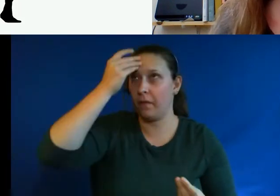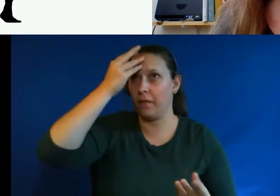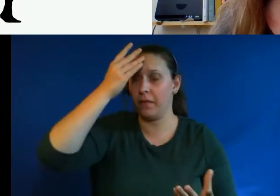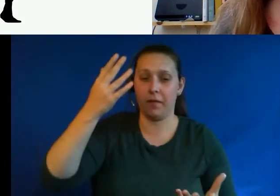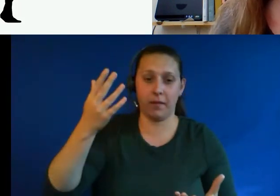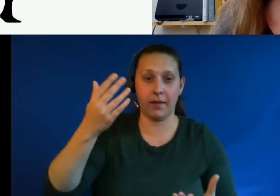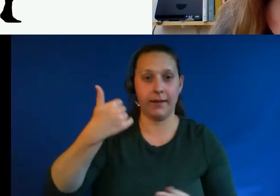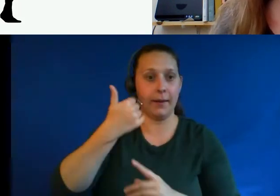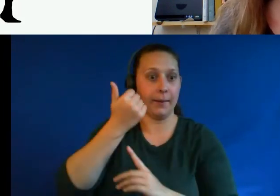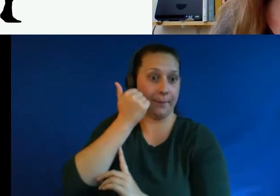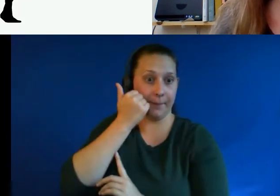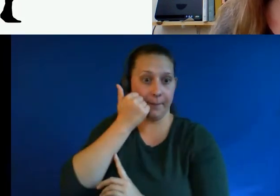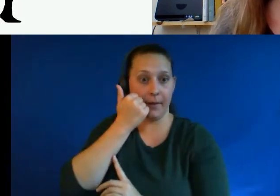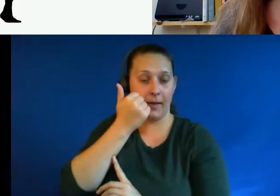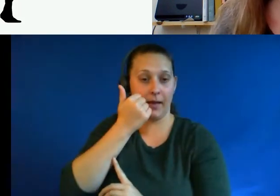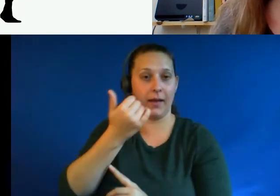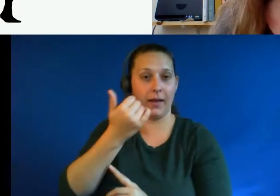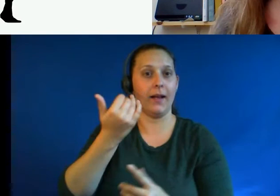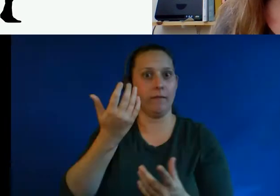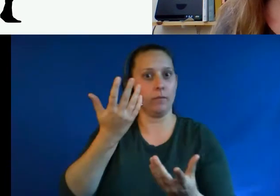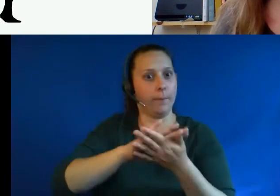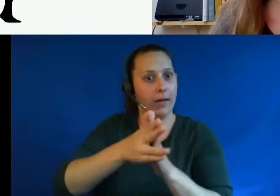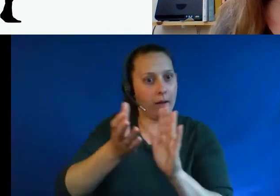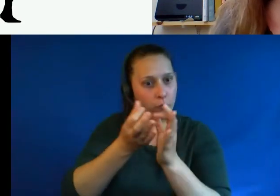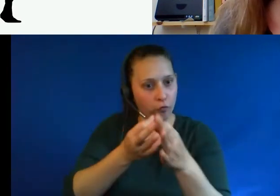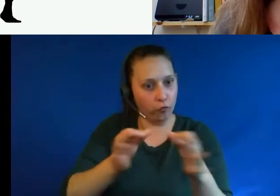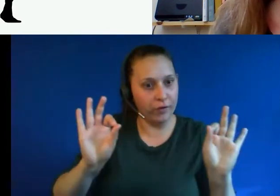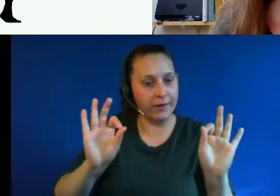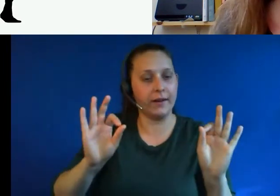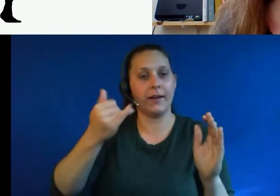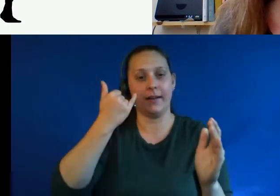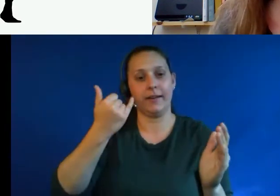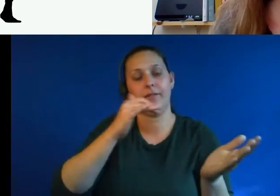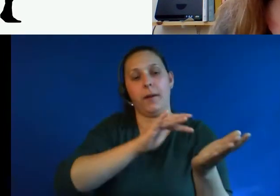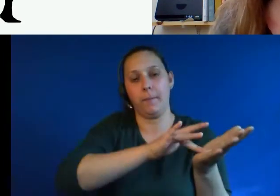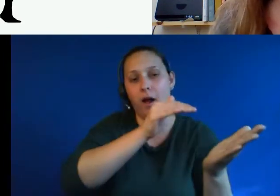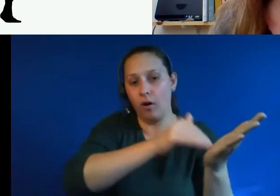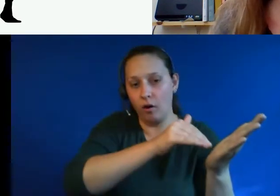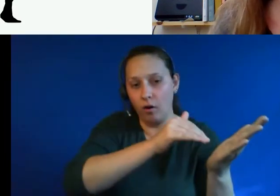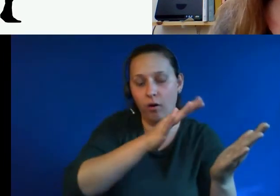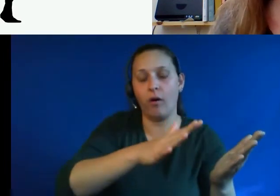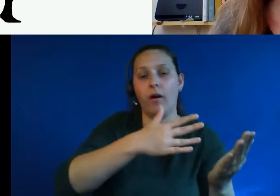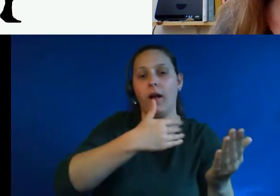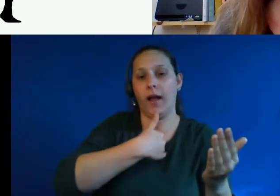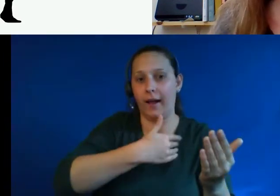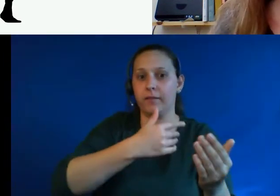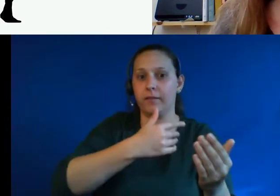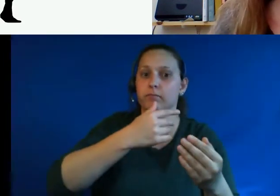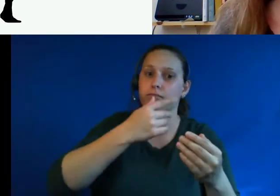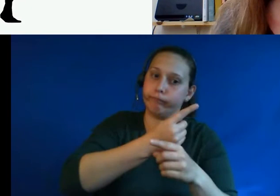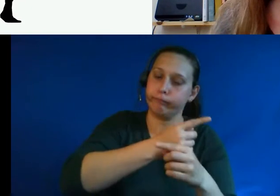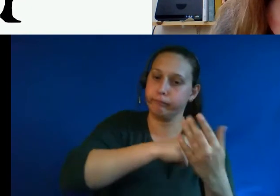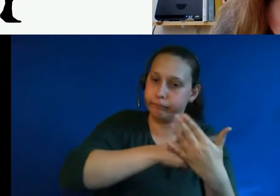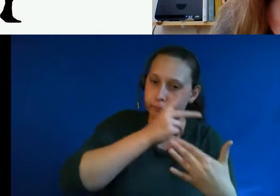sanitary products would be made free, with medical doctors prioritizing research on menstrual cramps.